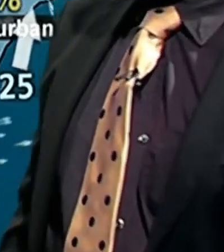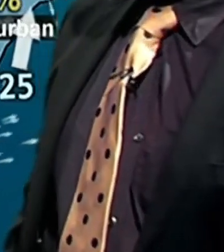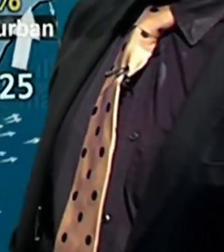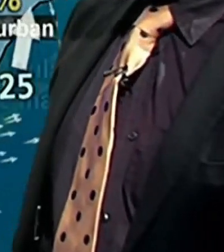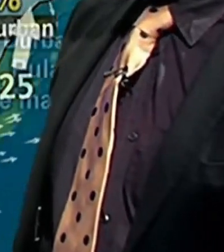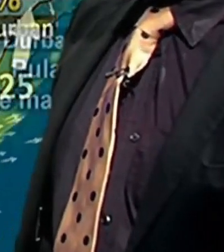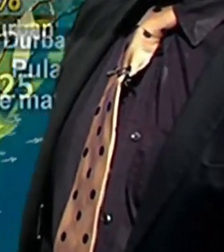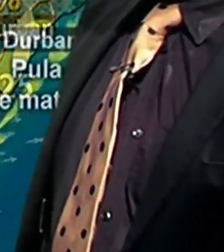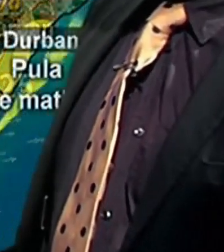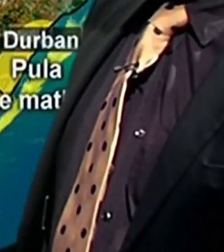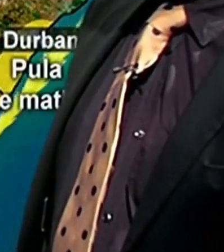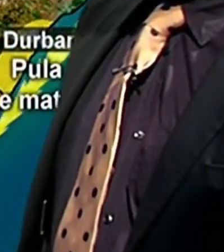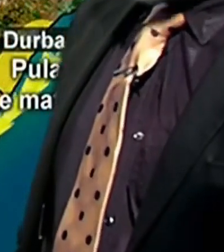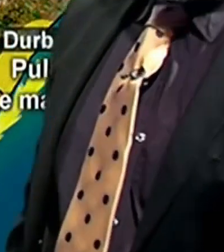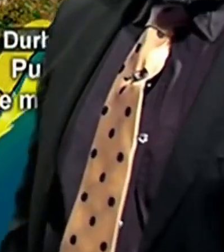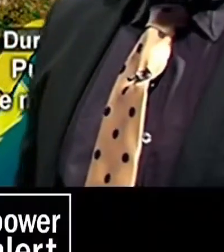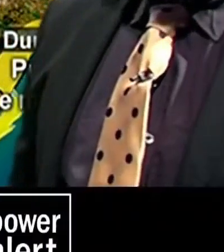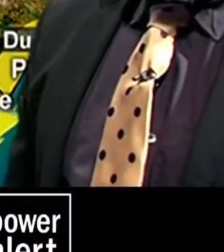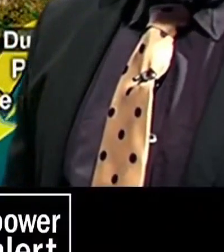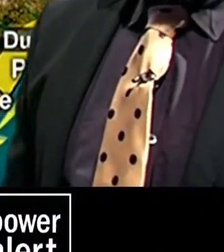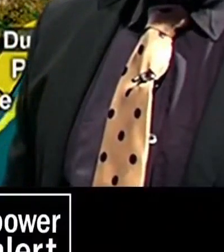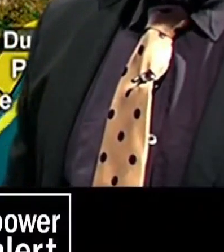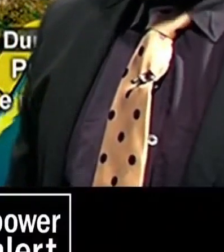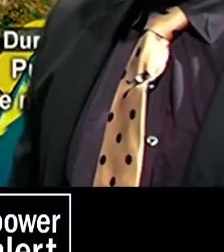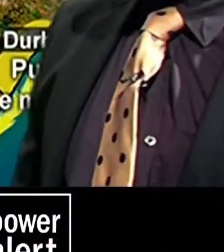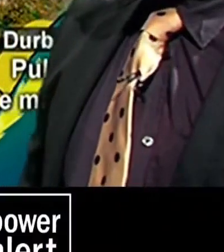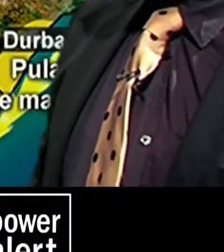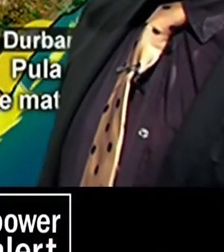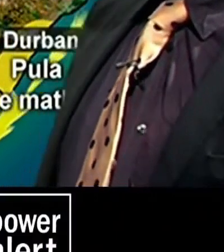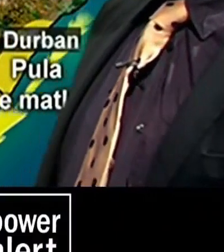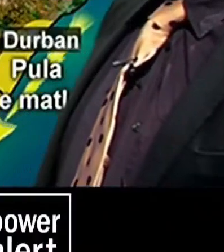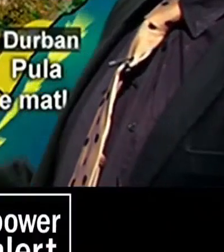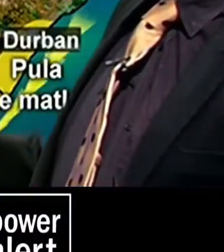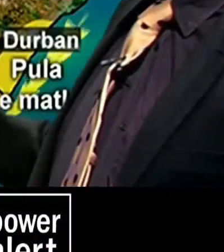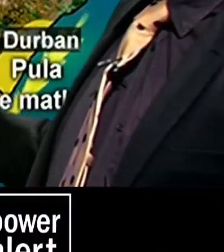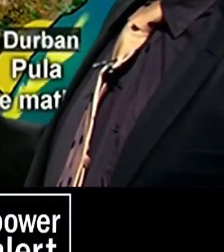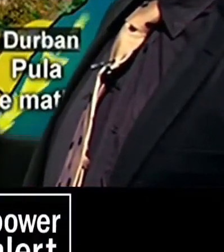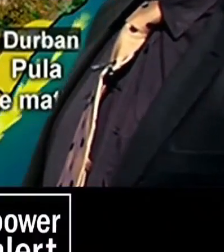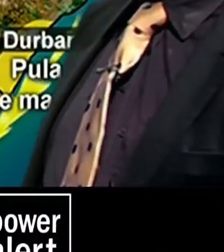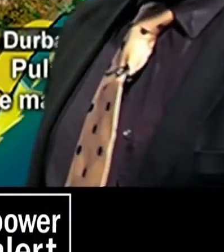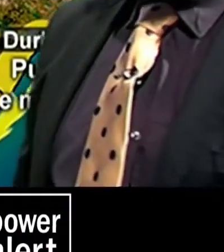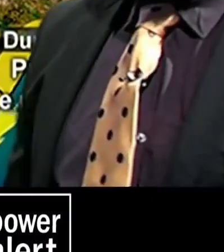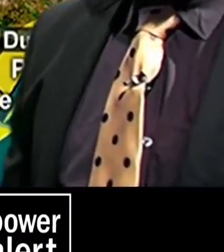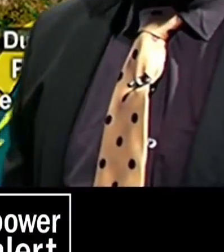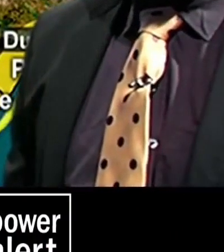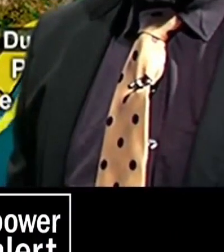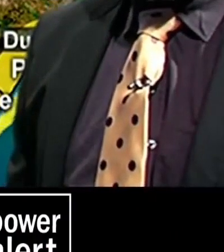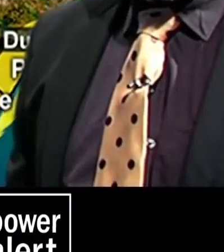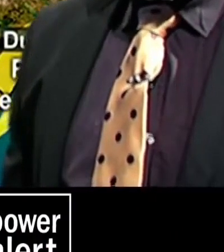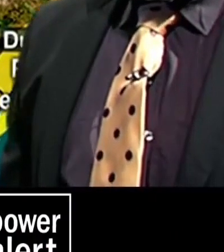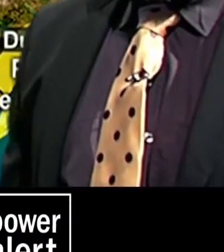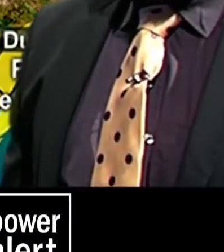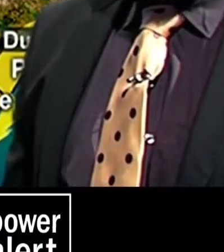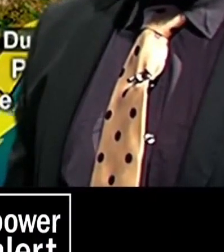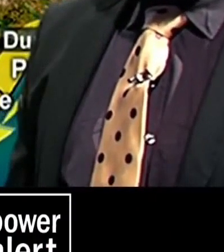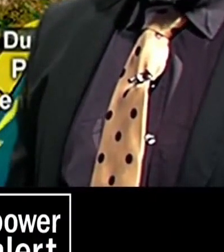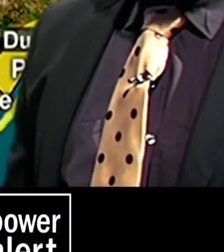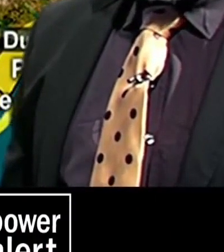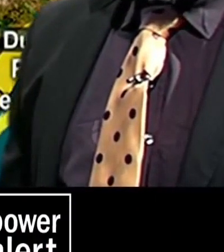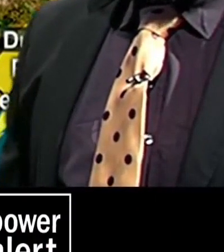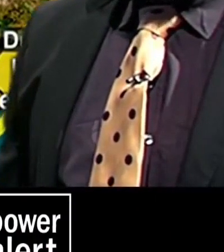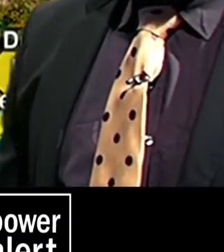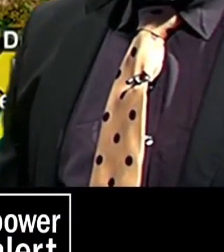botšhabela ho tla ba le lehlwa le tla kopana jalo le nahayane ya Lesotho mme he jalo ka ha re ntse re bona hona botshimotsa tsela ka jeno o tla ba le maemo a ka baka nikotsi